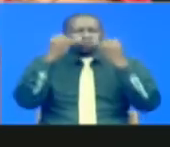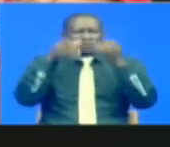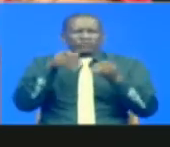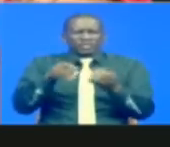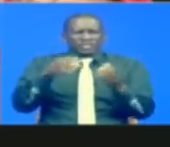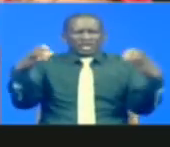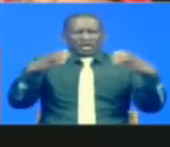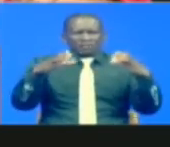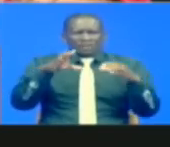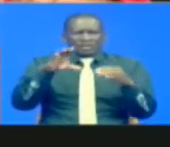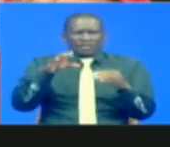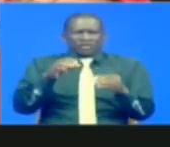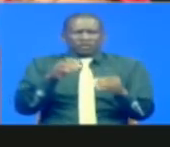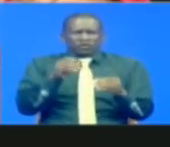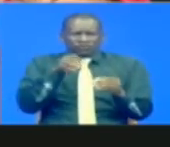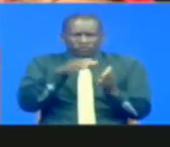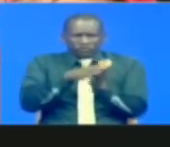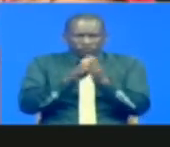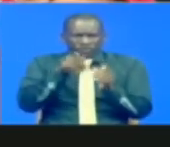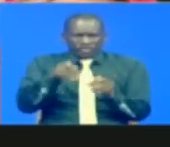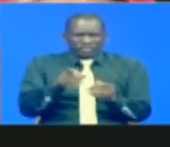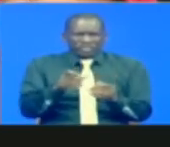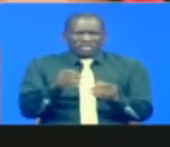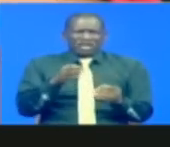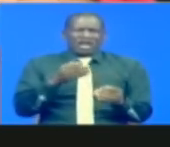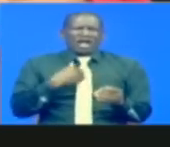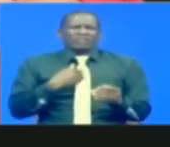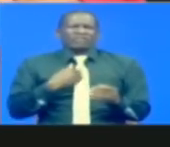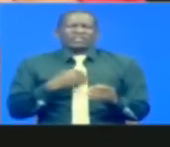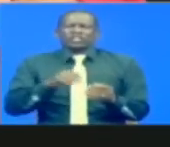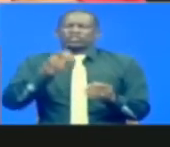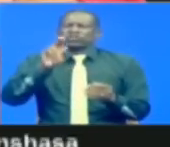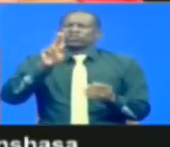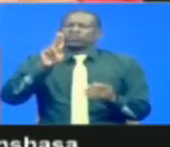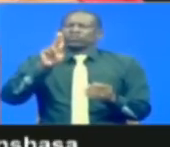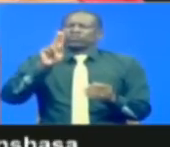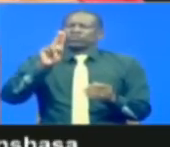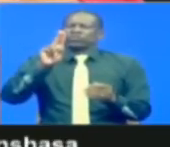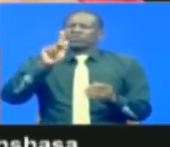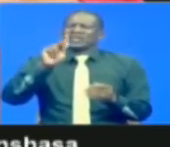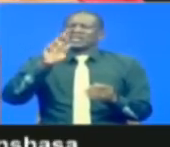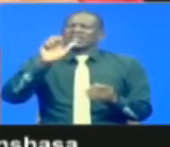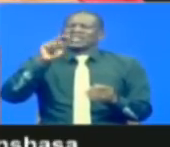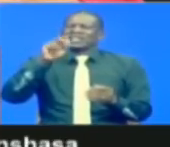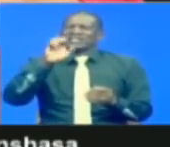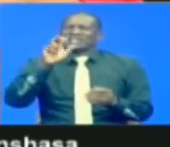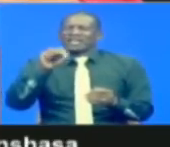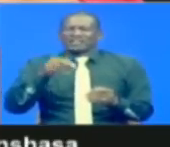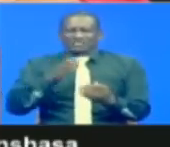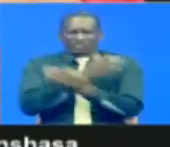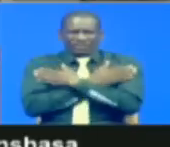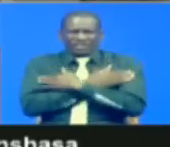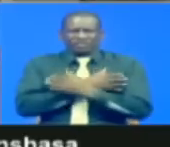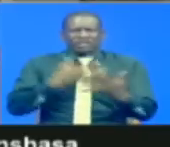by footage of the episode that saw the German and his Ukrainian friend arrested and arraigned in Shanzu.